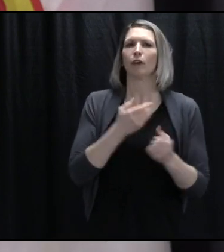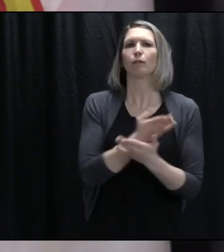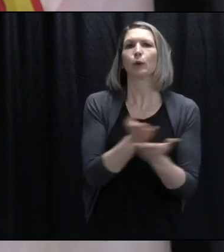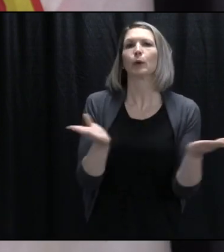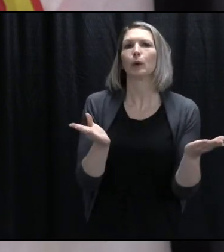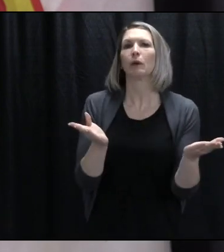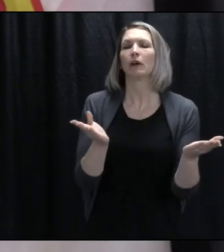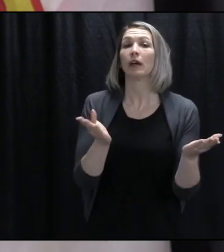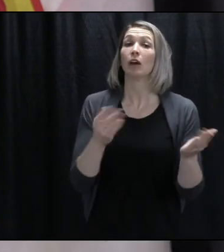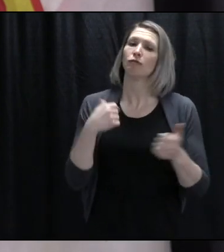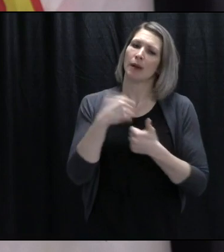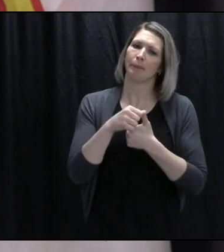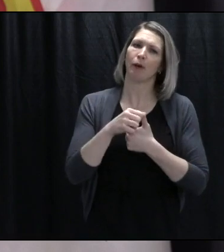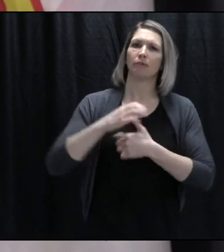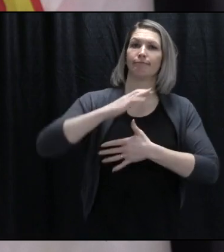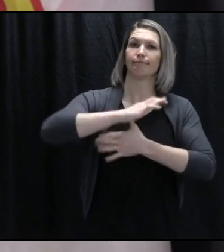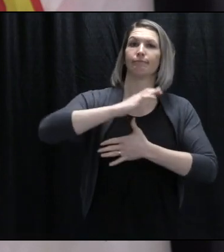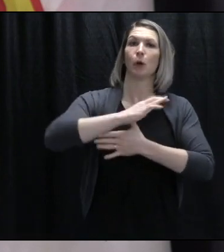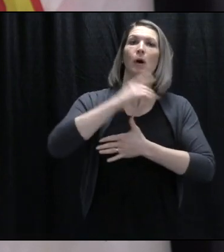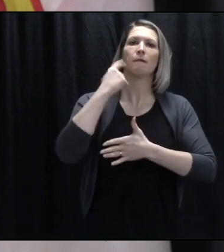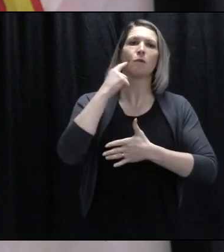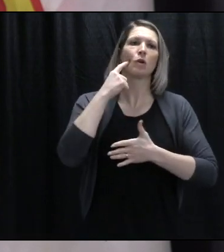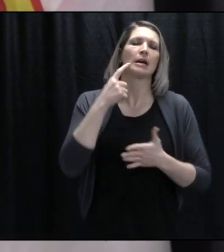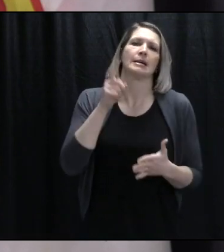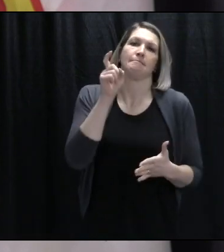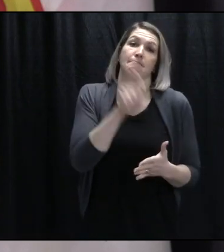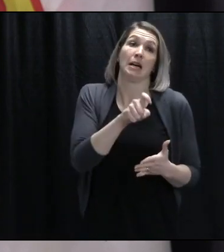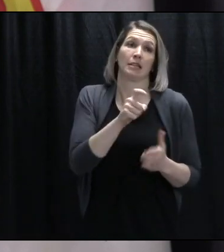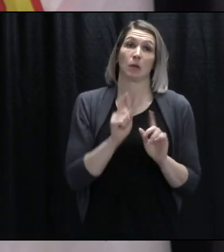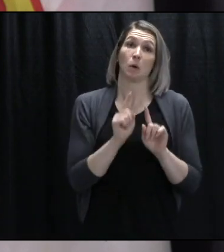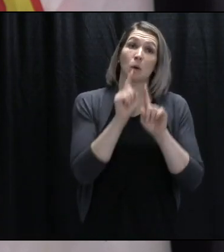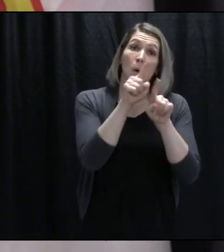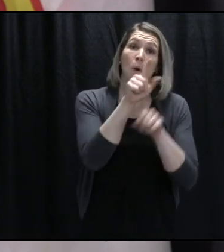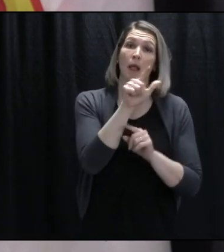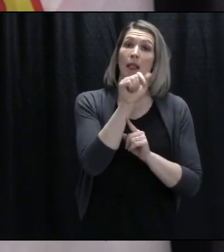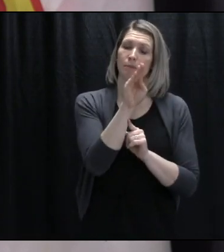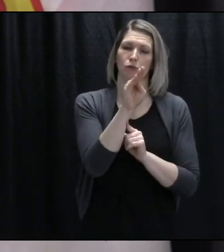air travel? So in our province right now, with the limited